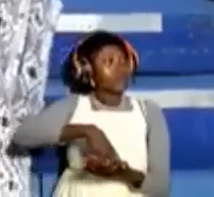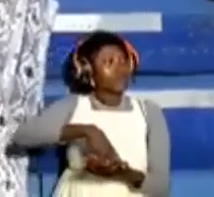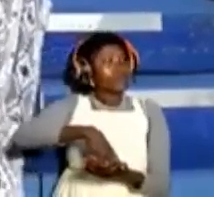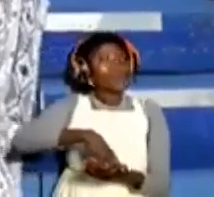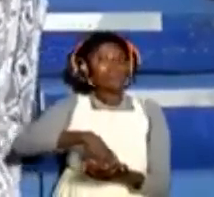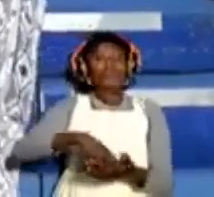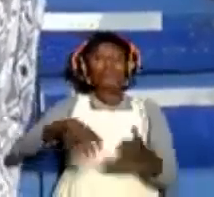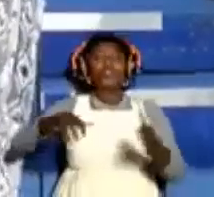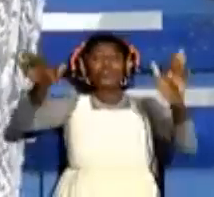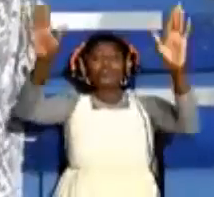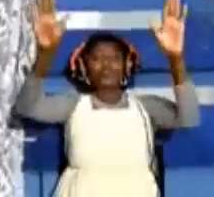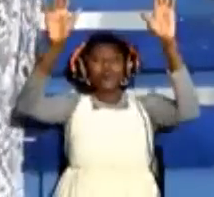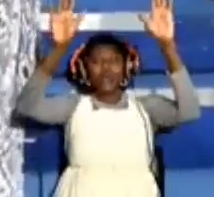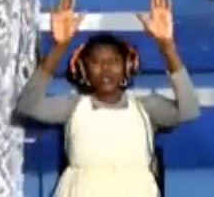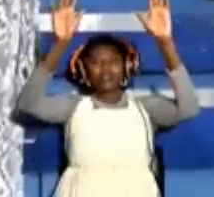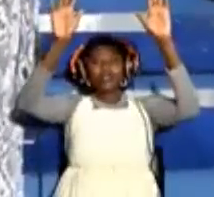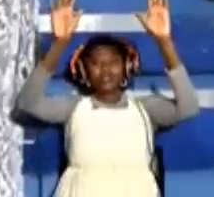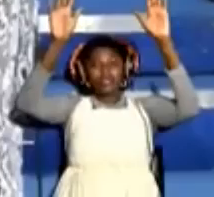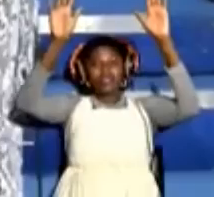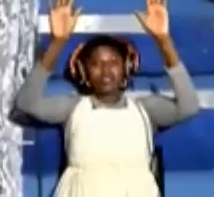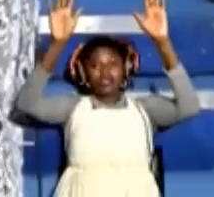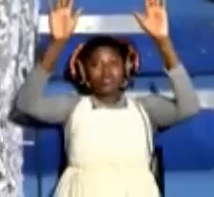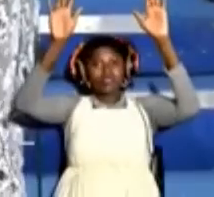Lift up your two hands.